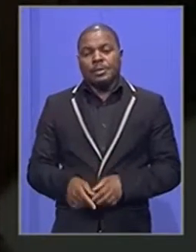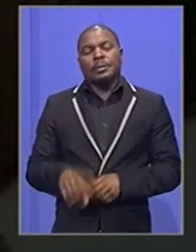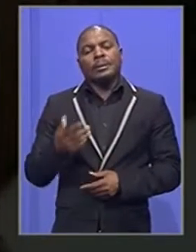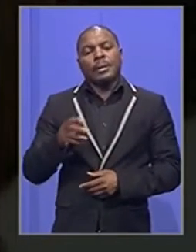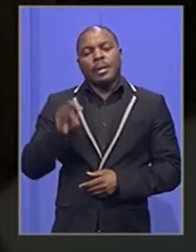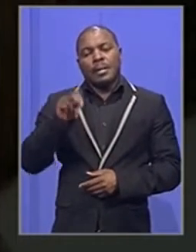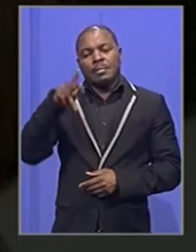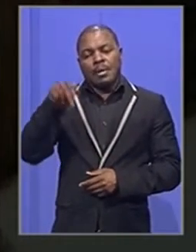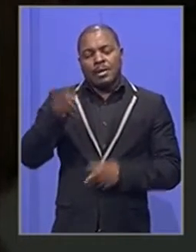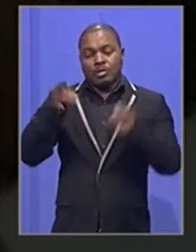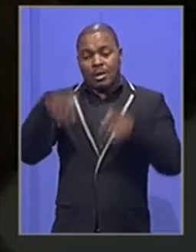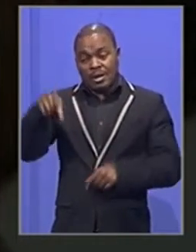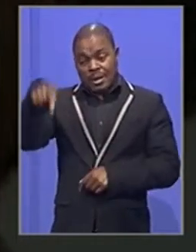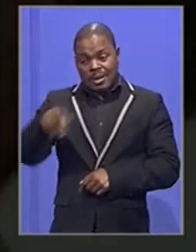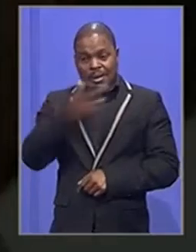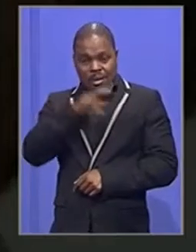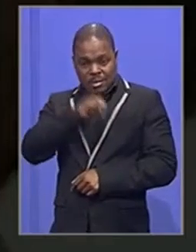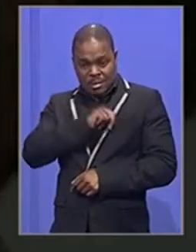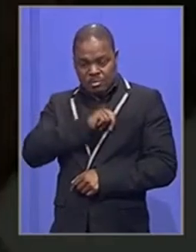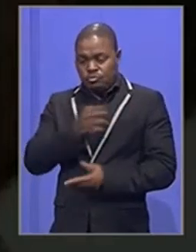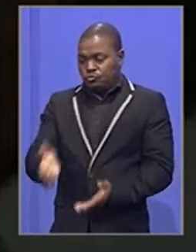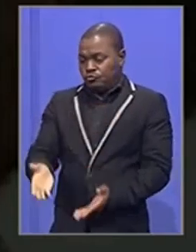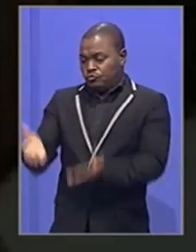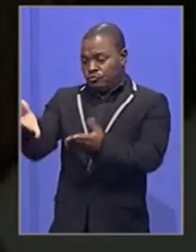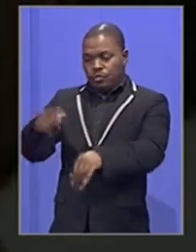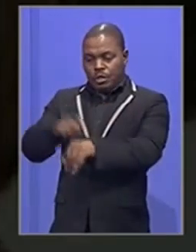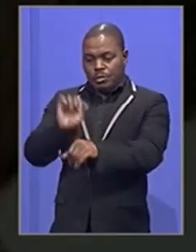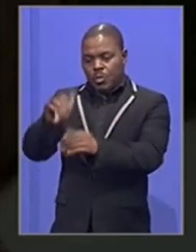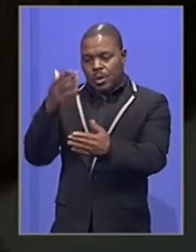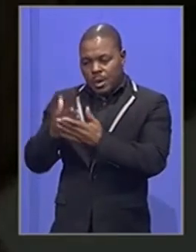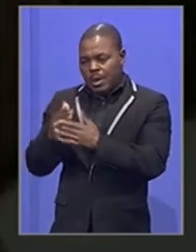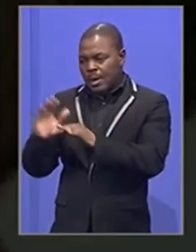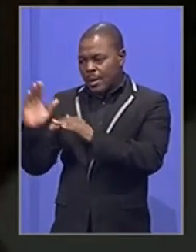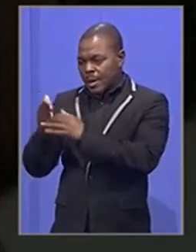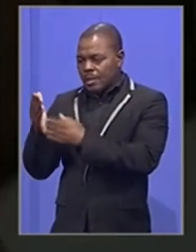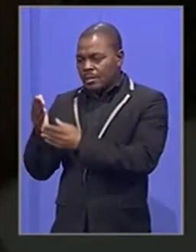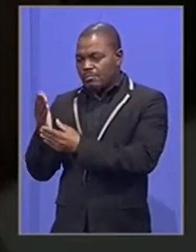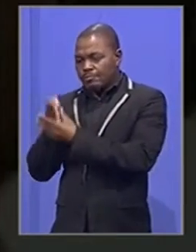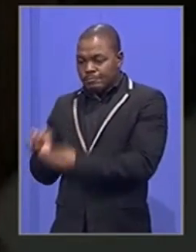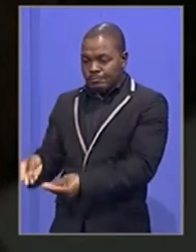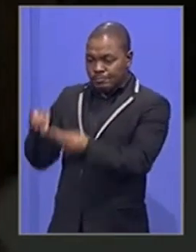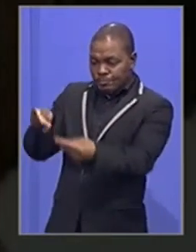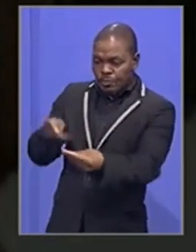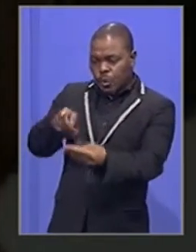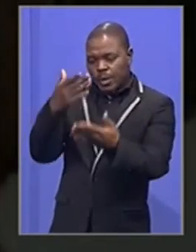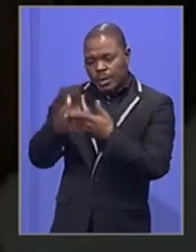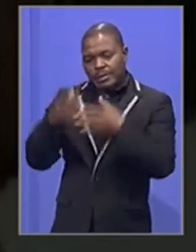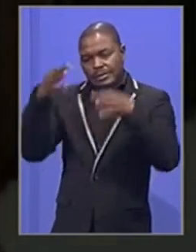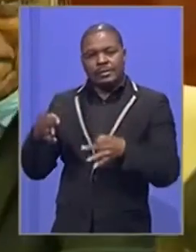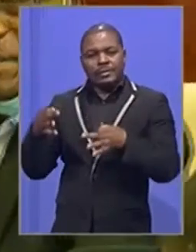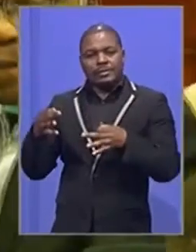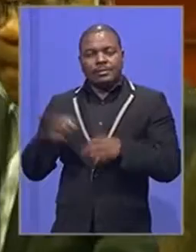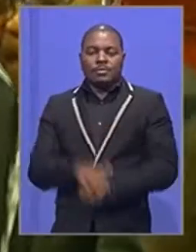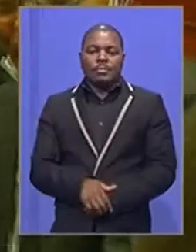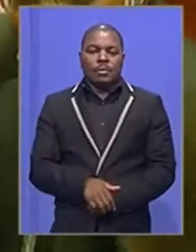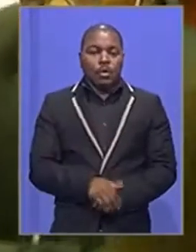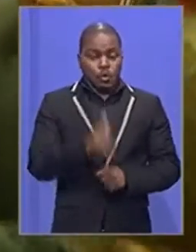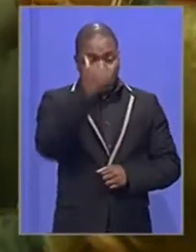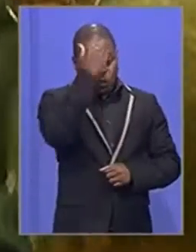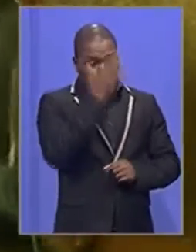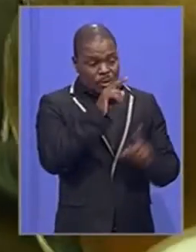Public Prosecutions in the KwaZulu-Natal province to deal with the matter as and when the docket has been brought to her. Zuma